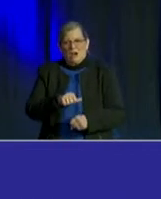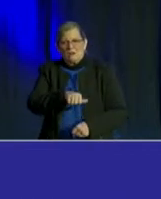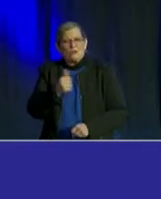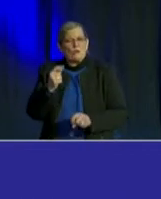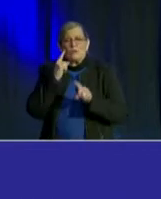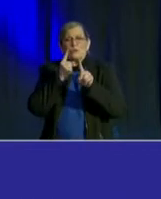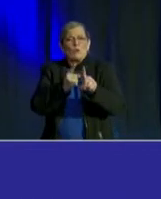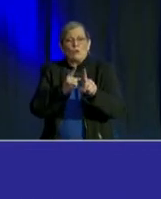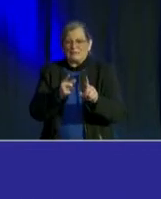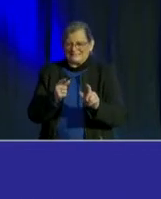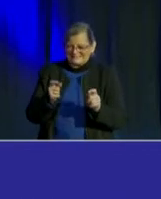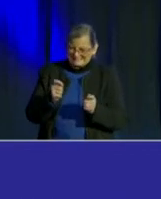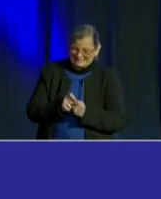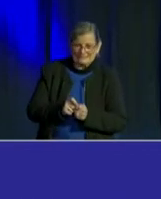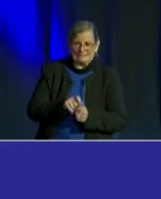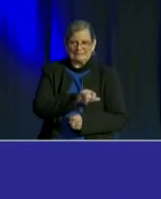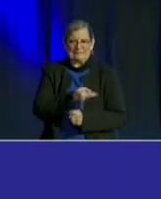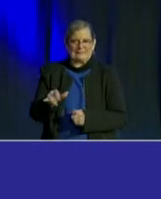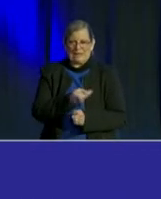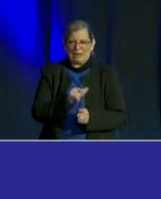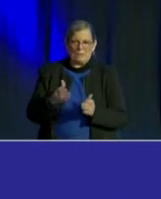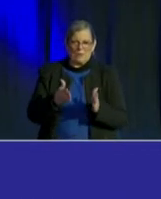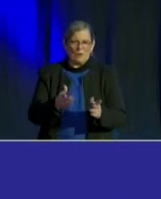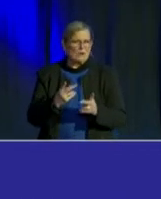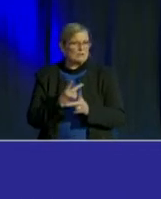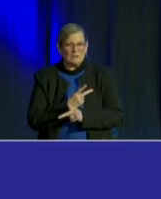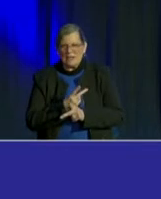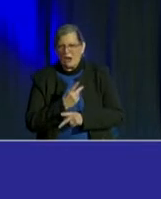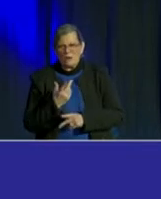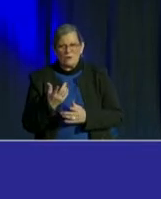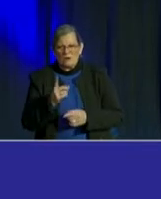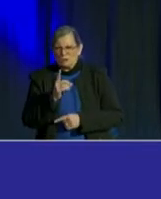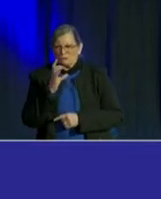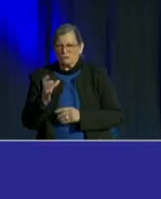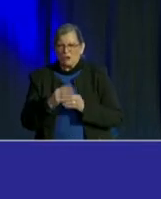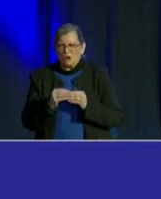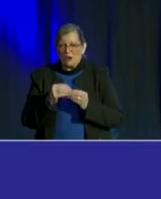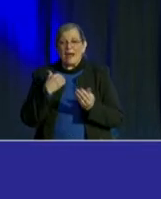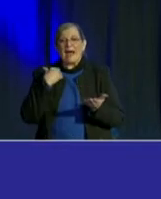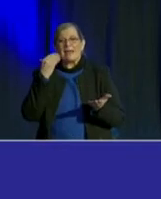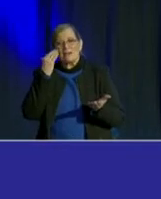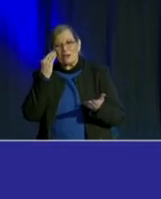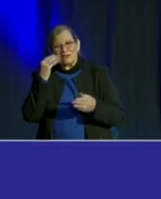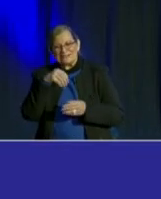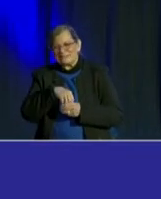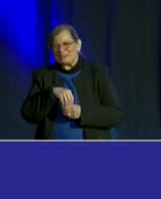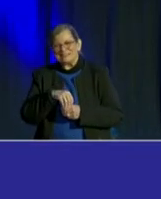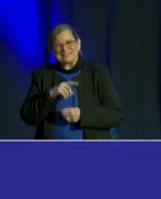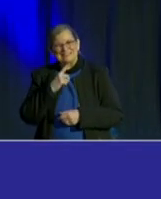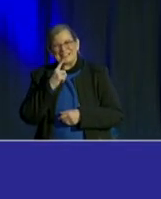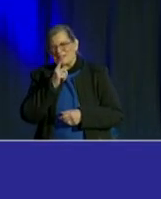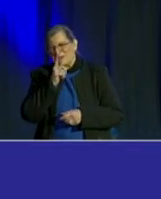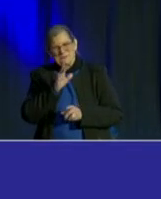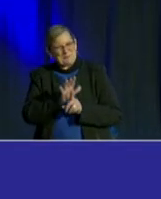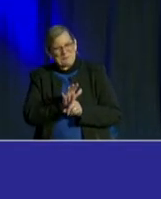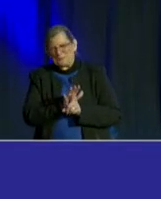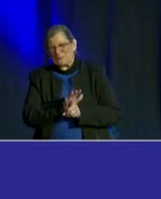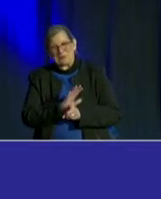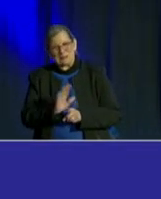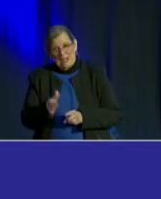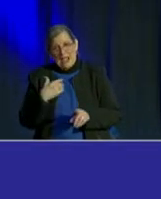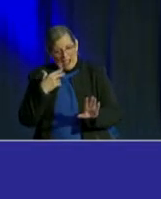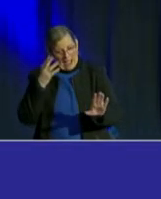you're figuring out where to put your $100, I know internal services is not probably going to be your highest